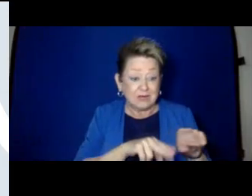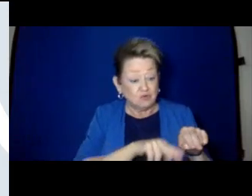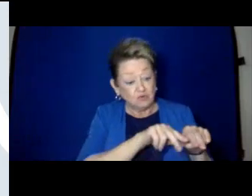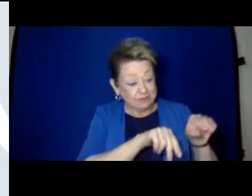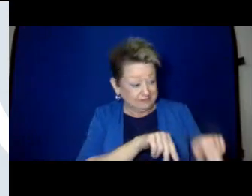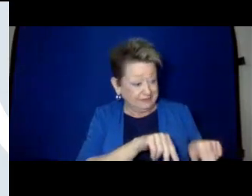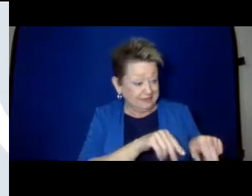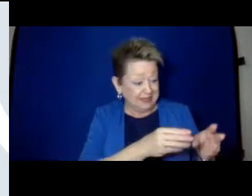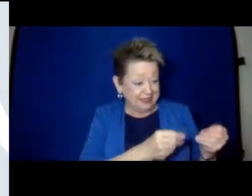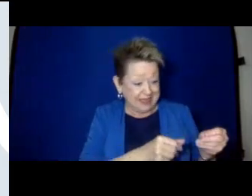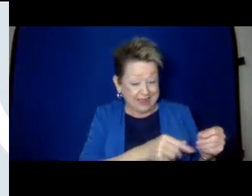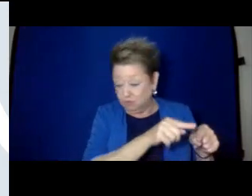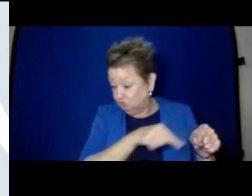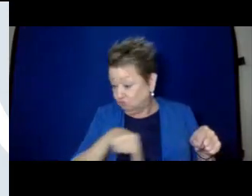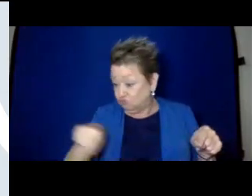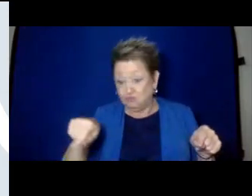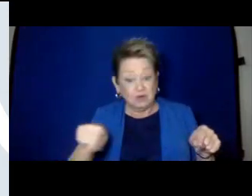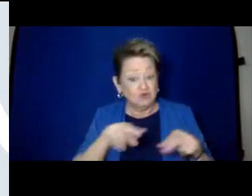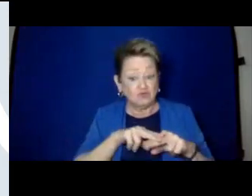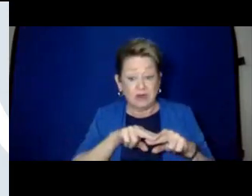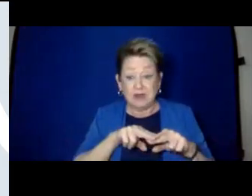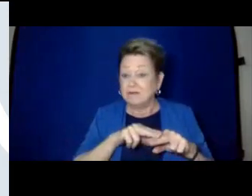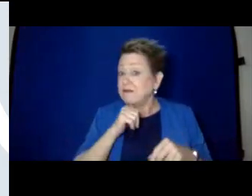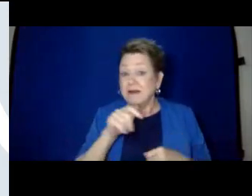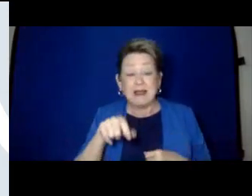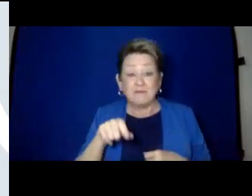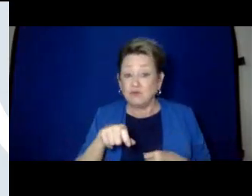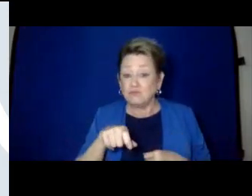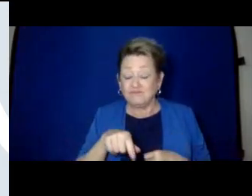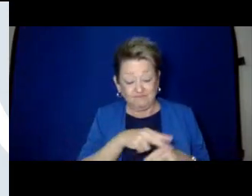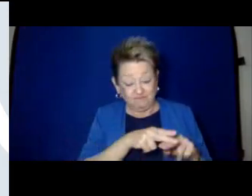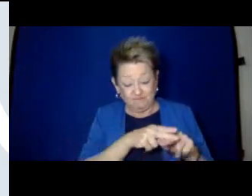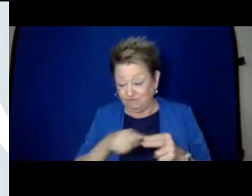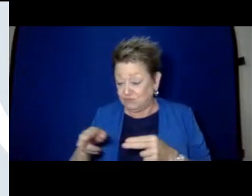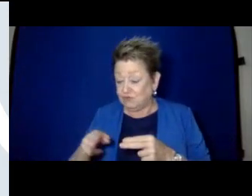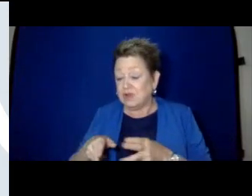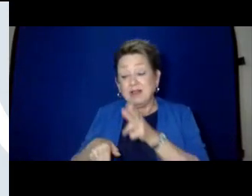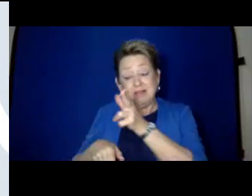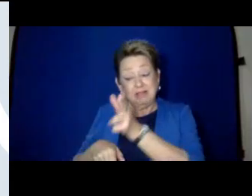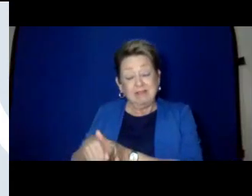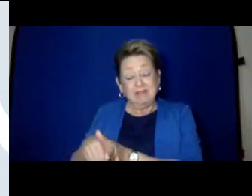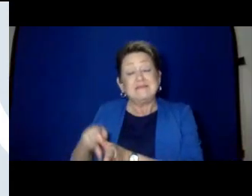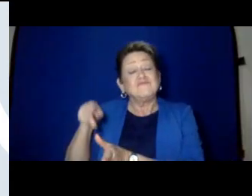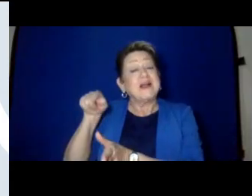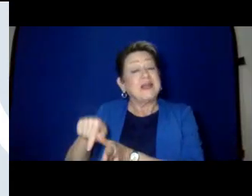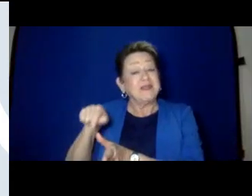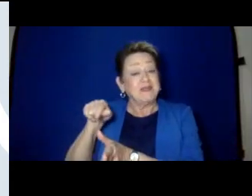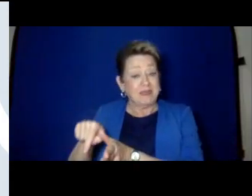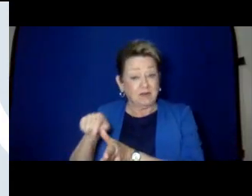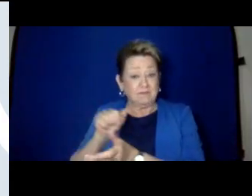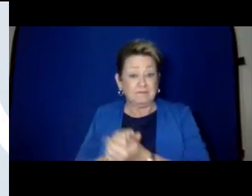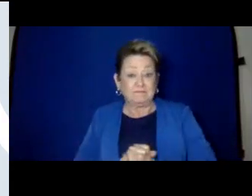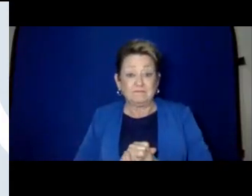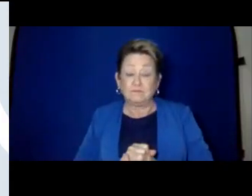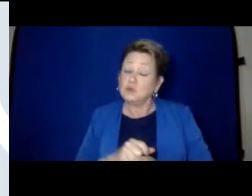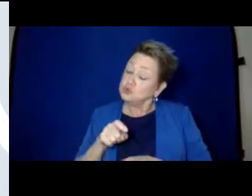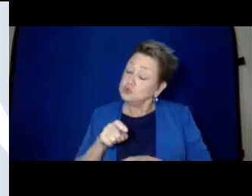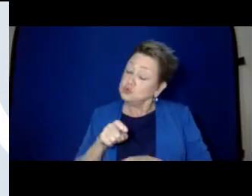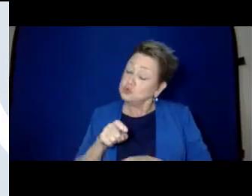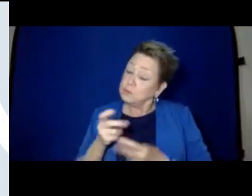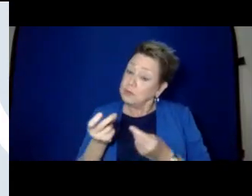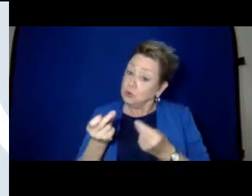from the landside to the airside terminal, and vice versa, whether you're getting picked up or dropped off. So it should be a little bit more